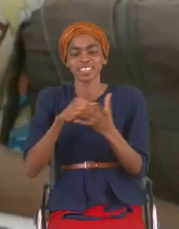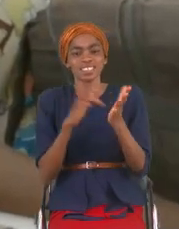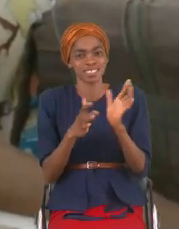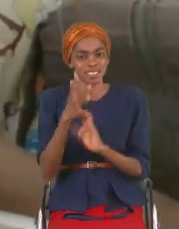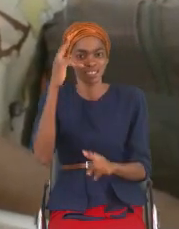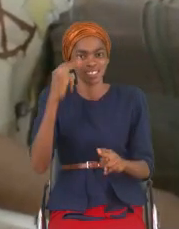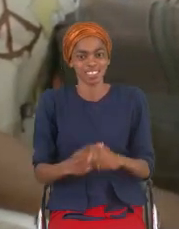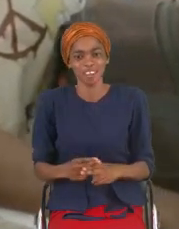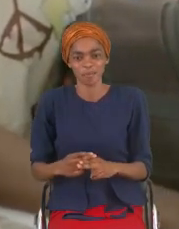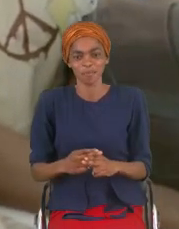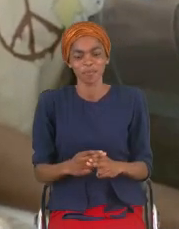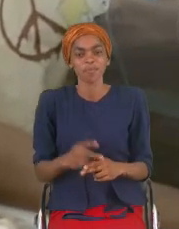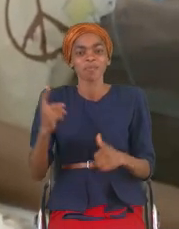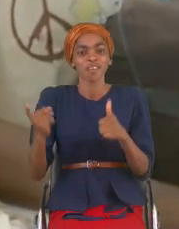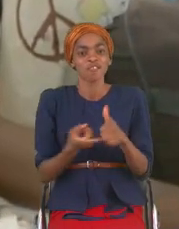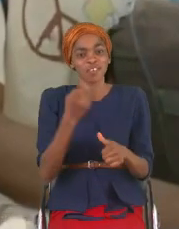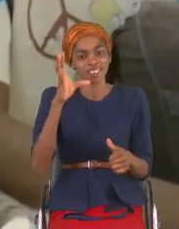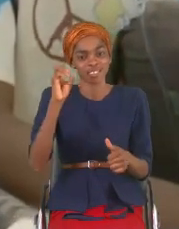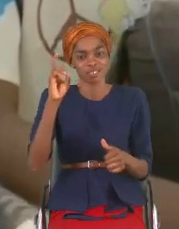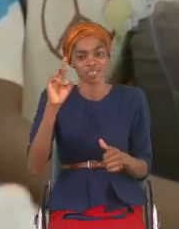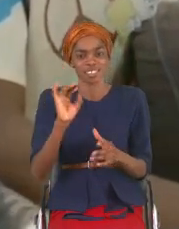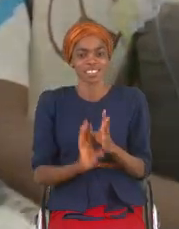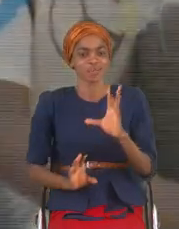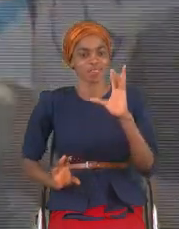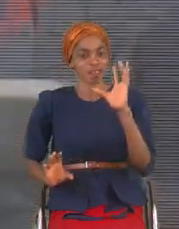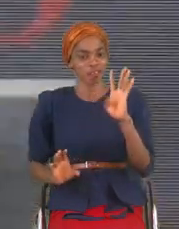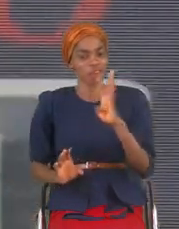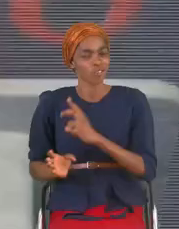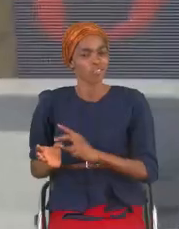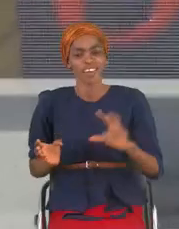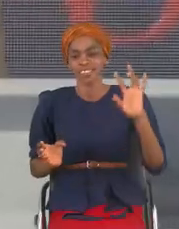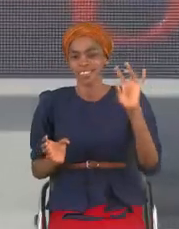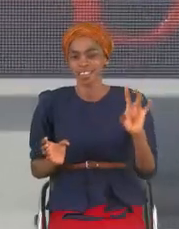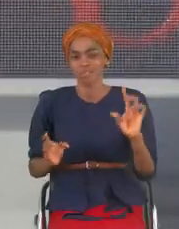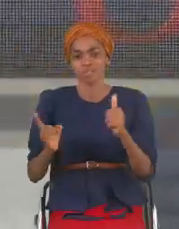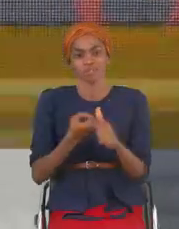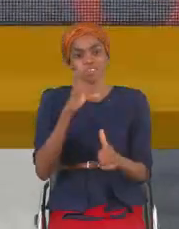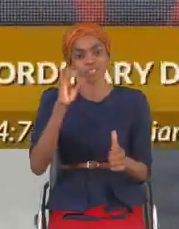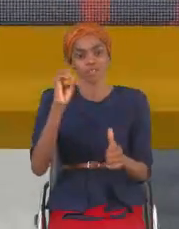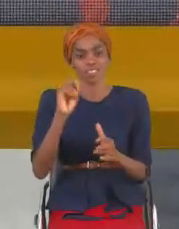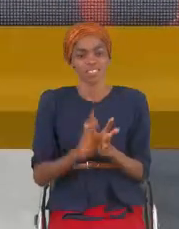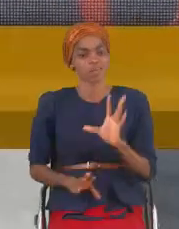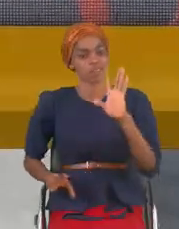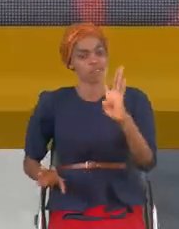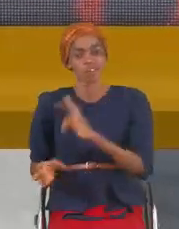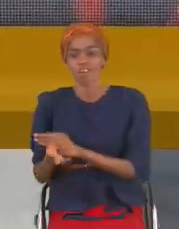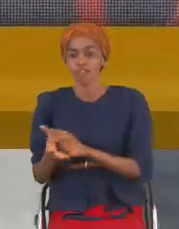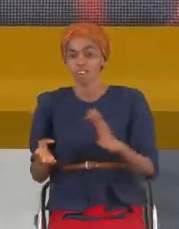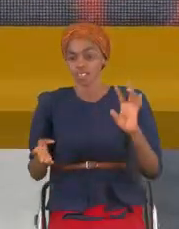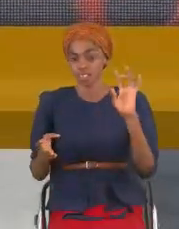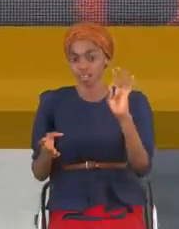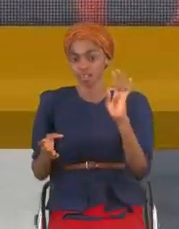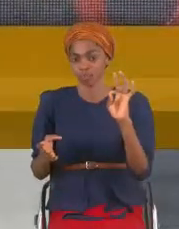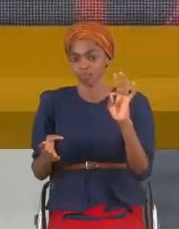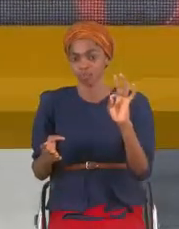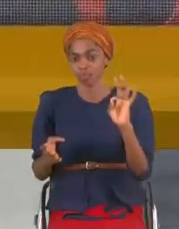name. Look at 1 Corinthians chapter 4 verse 7. 1 Corinthians chapter 4, reading